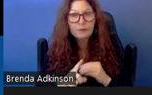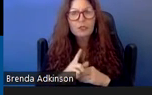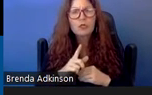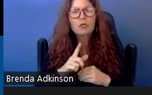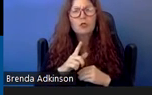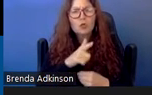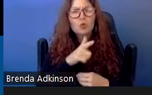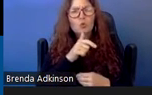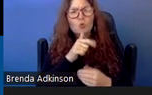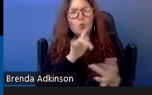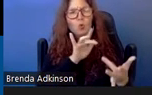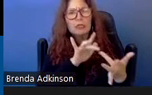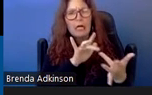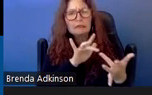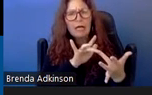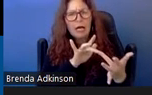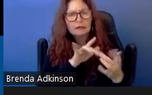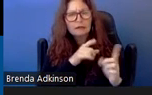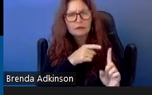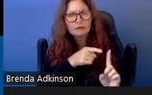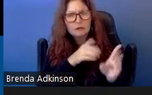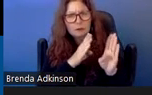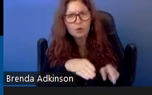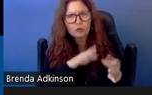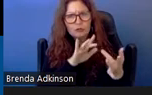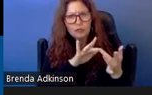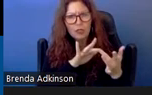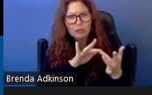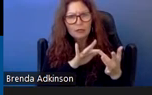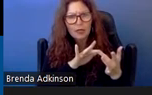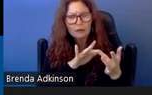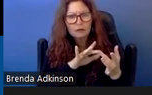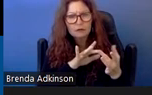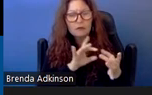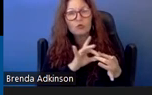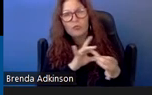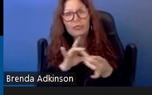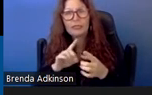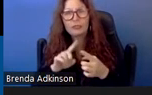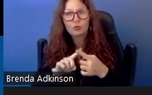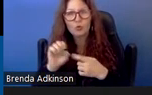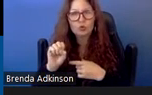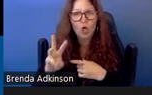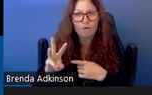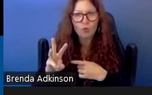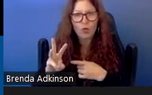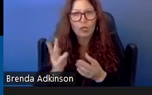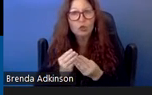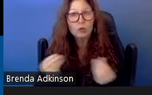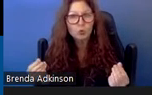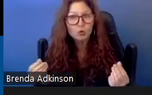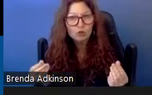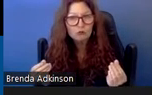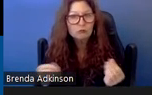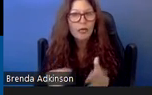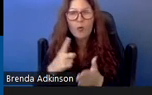of contact to reach out to regarding a platform software solution? And what is the timeline for this